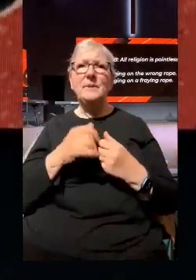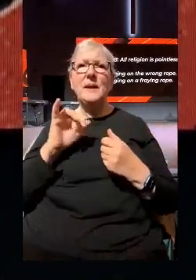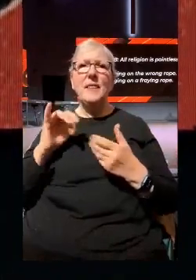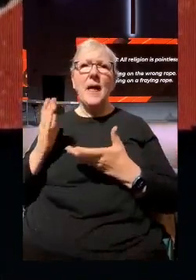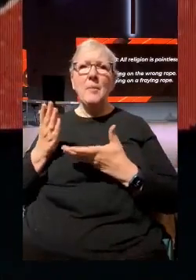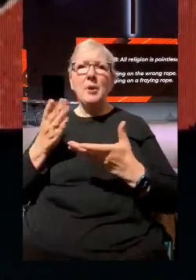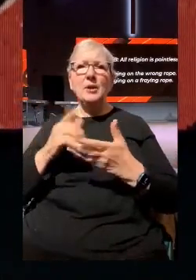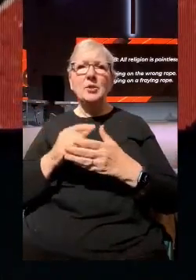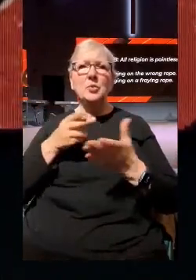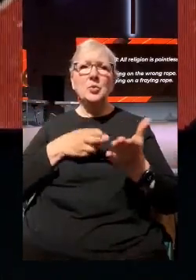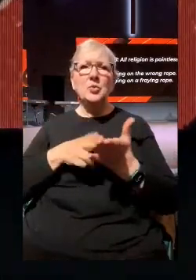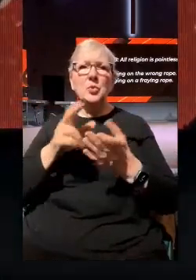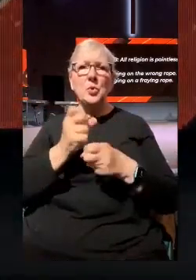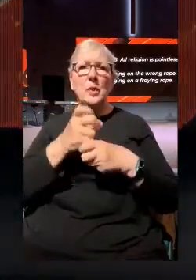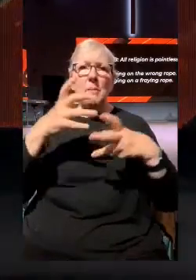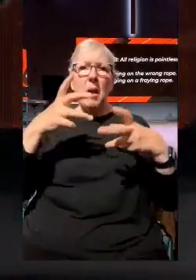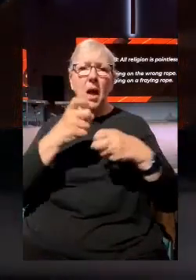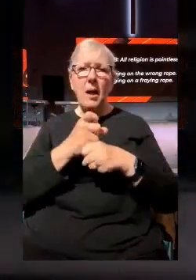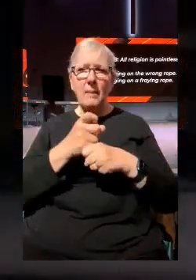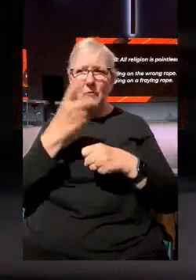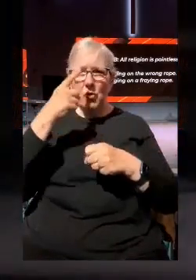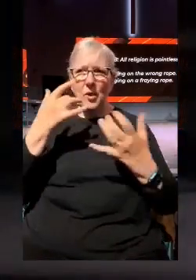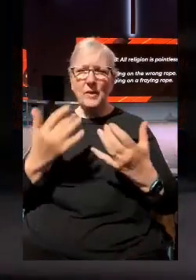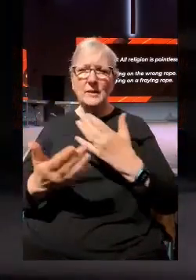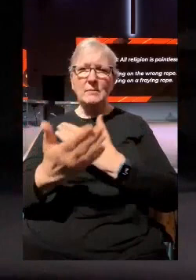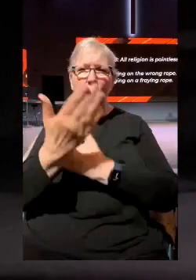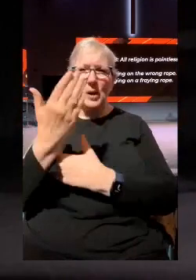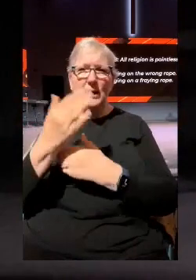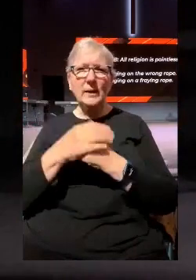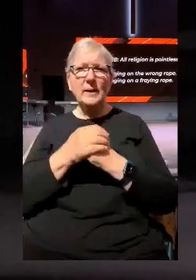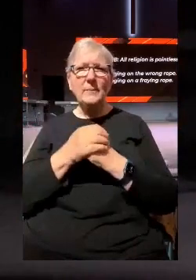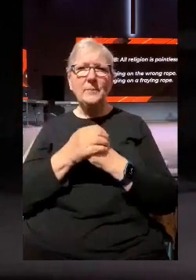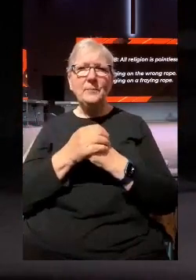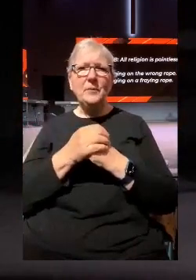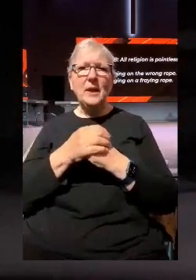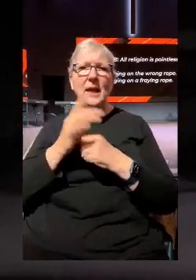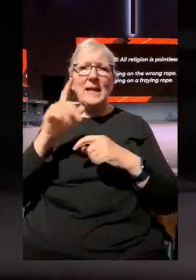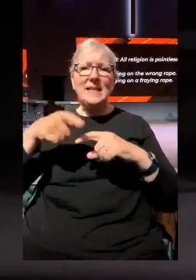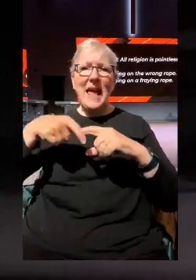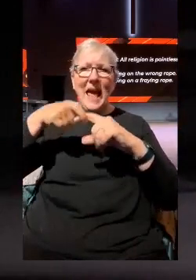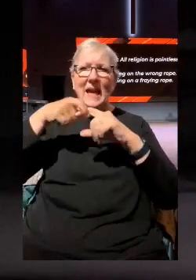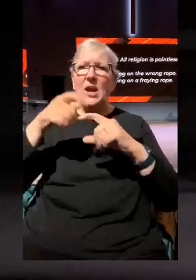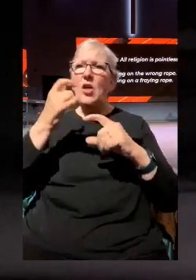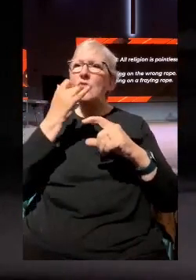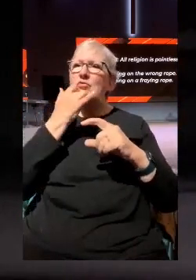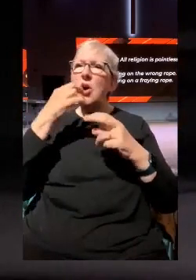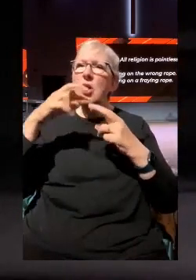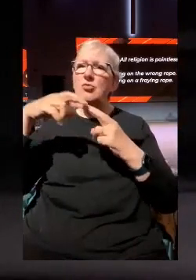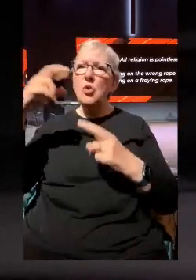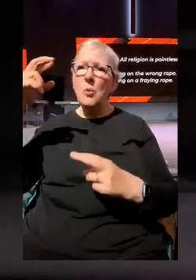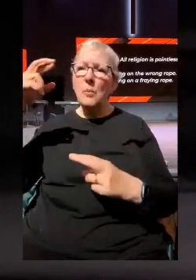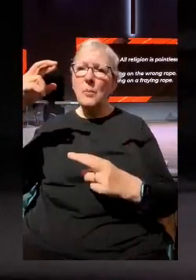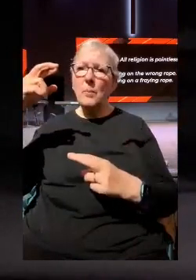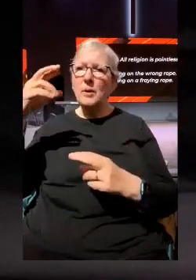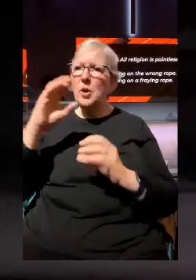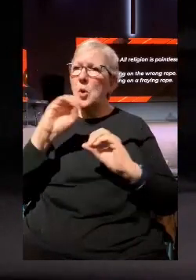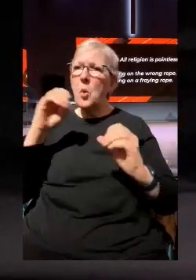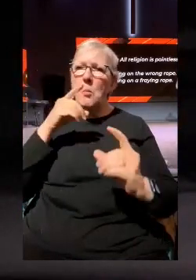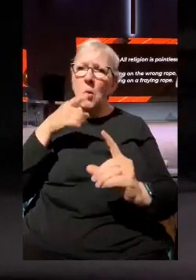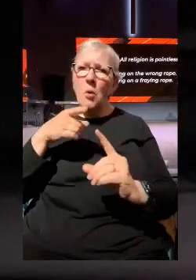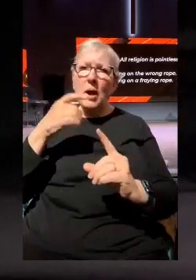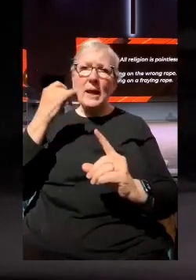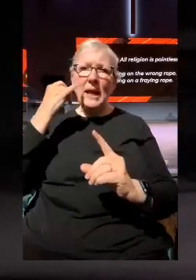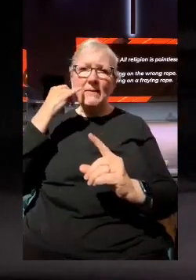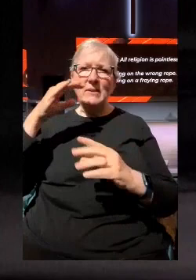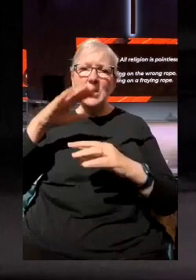All religion is pointless. It's pointless if it's hanging on the wrong rope. It's pointless if it's hanging on a fraying